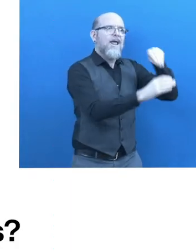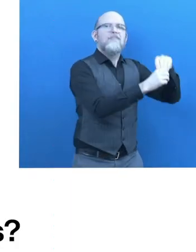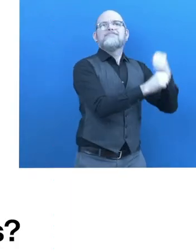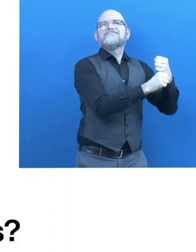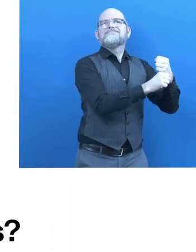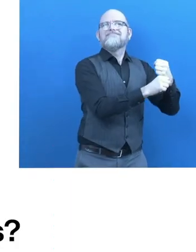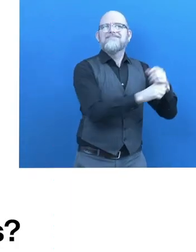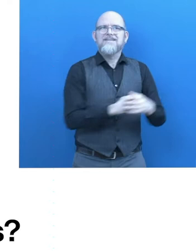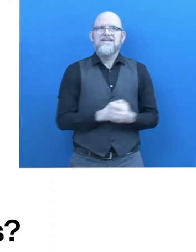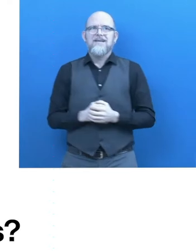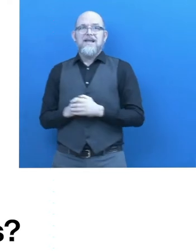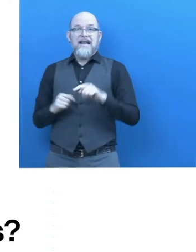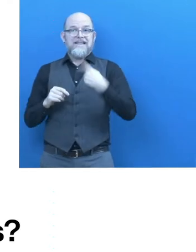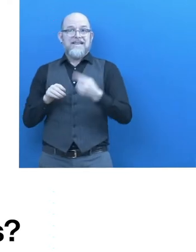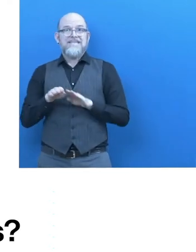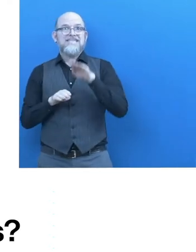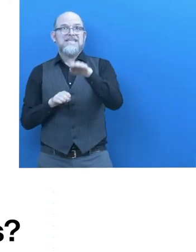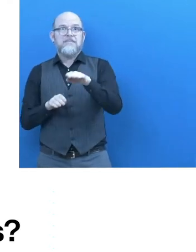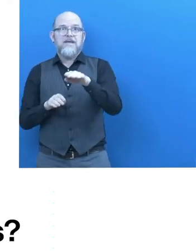for individual transition plans?